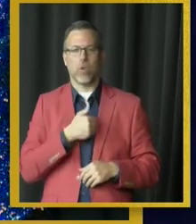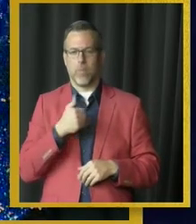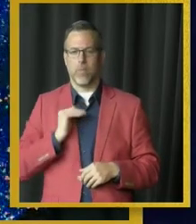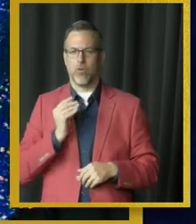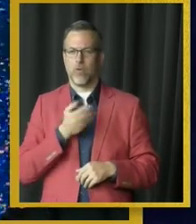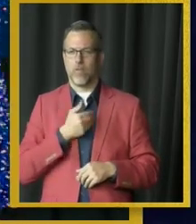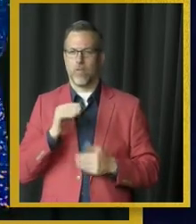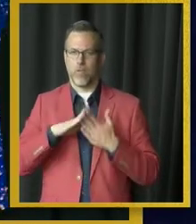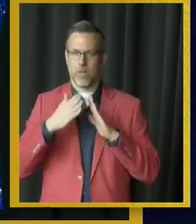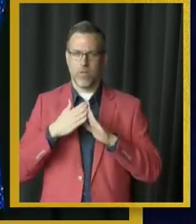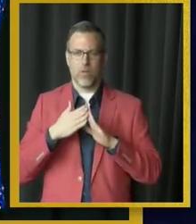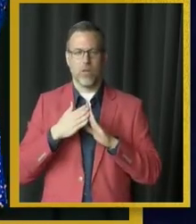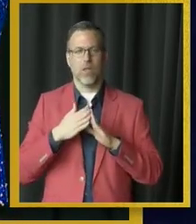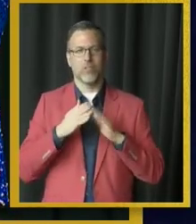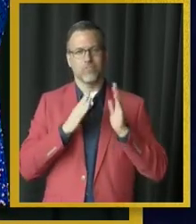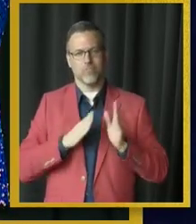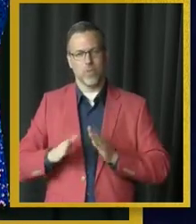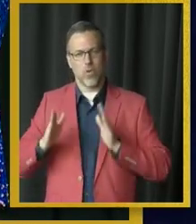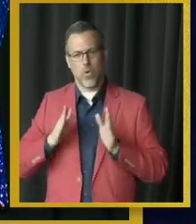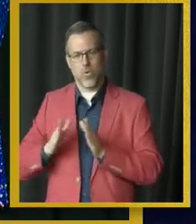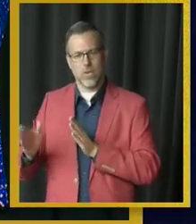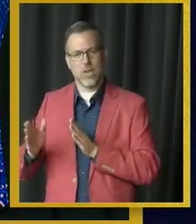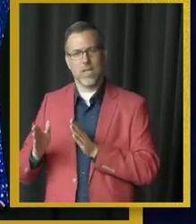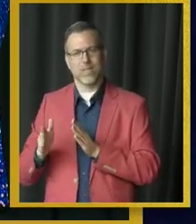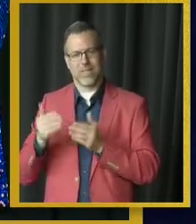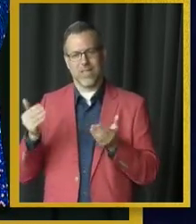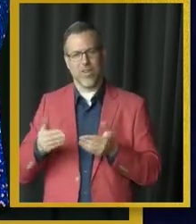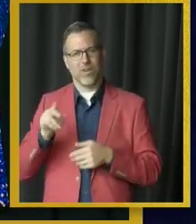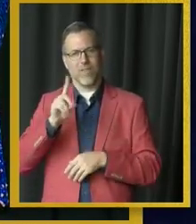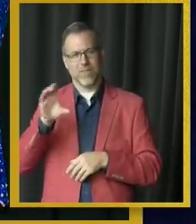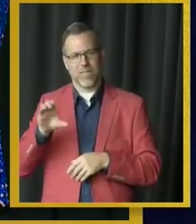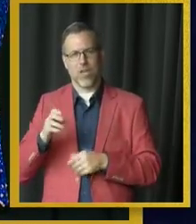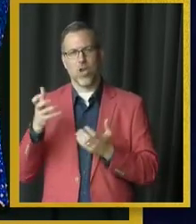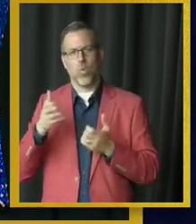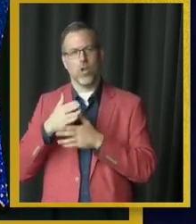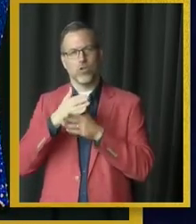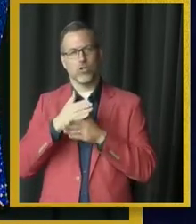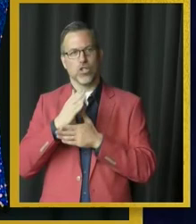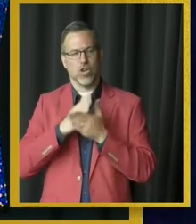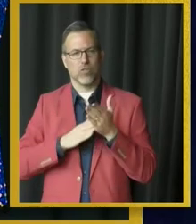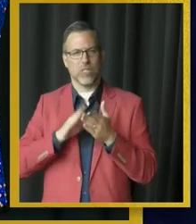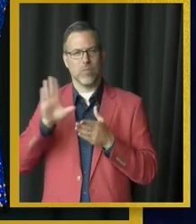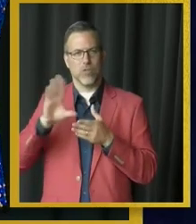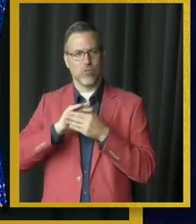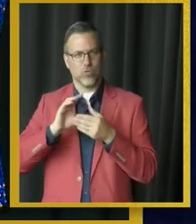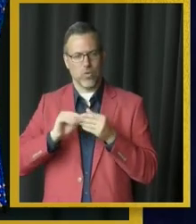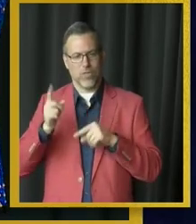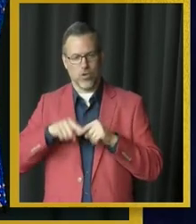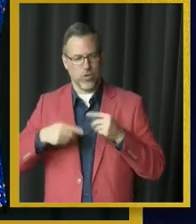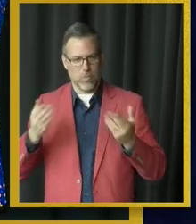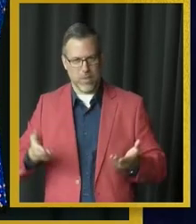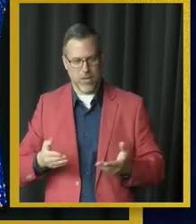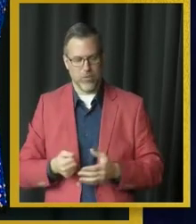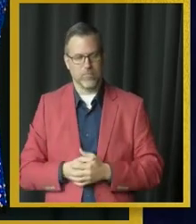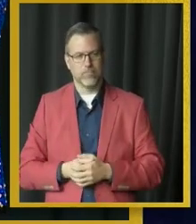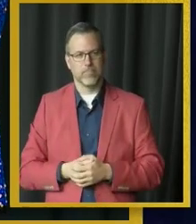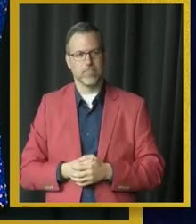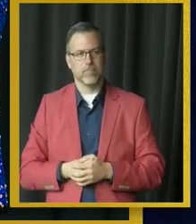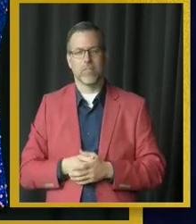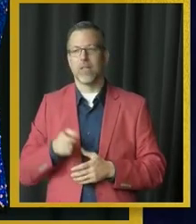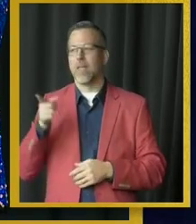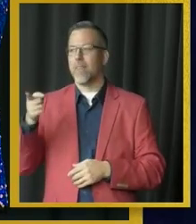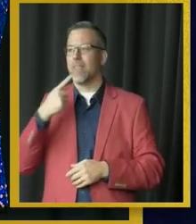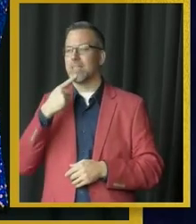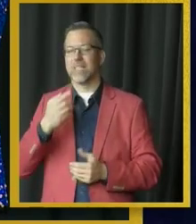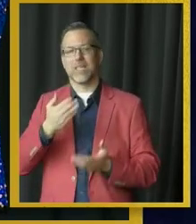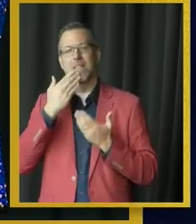our community who's been organizing in this community here in Davidson County wanted to share some words with you today who couldn't be here. And they said,